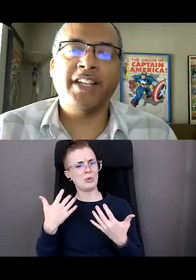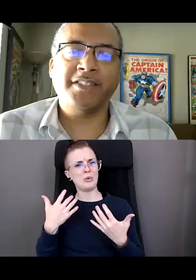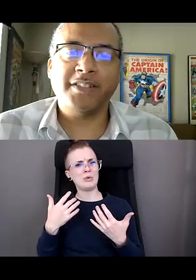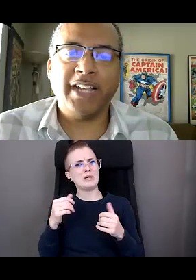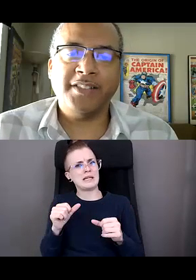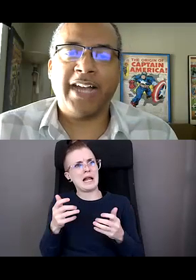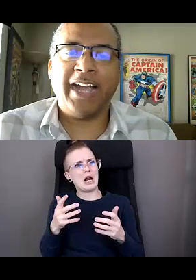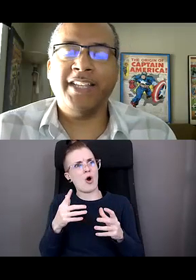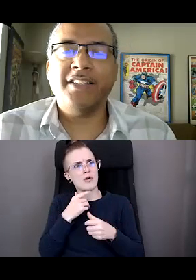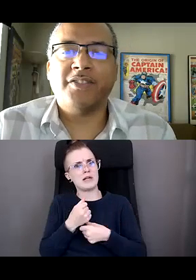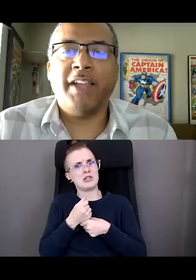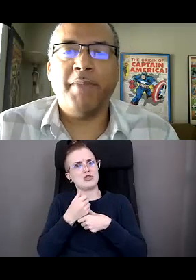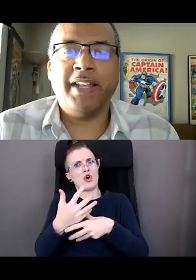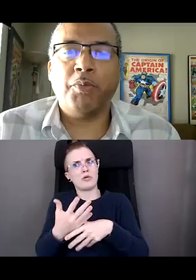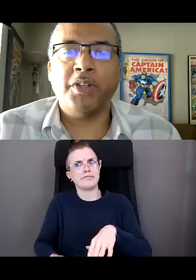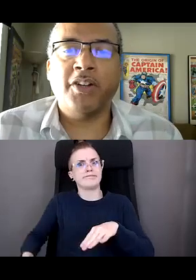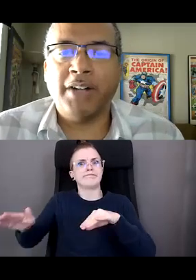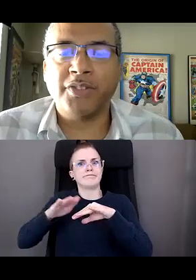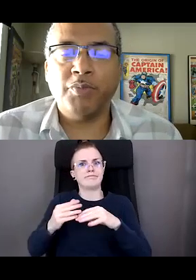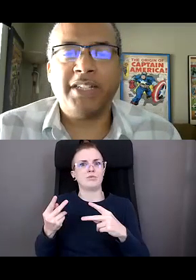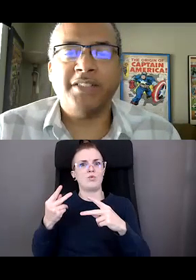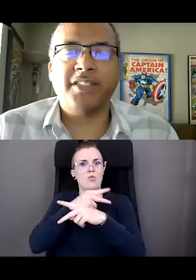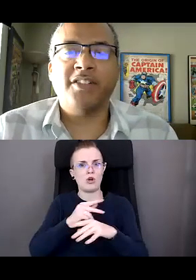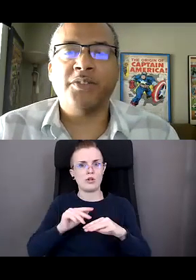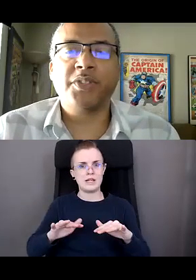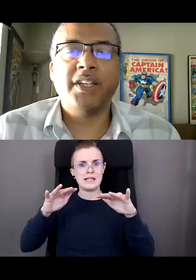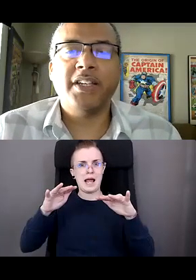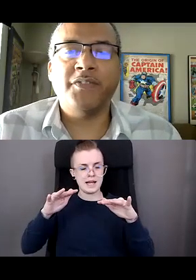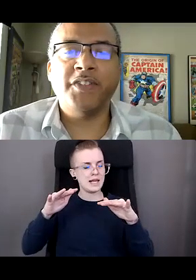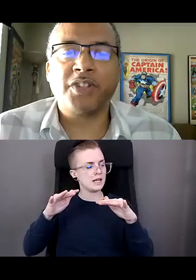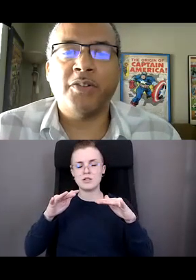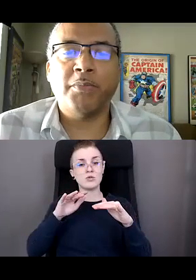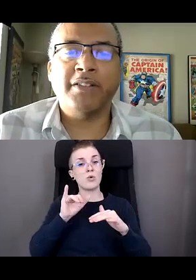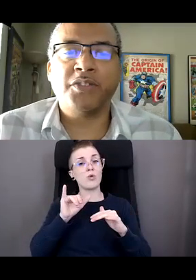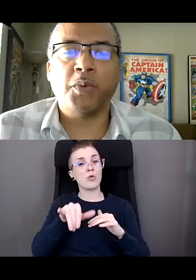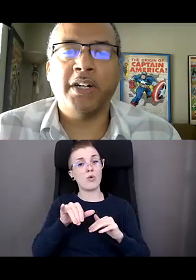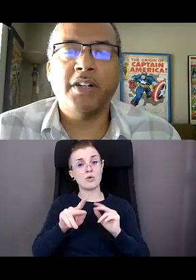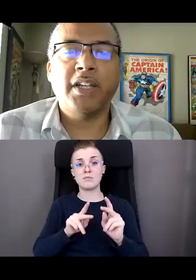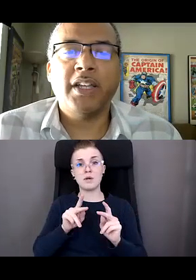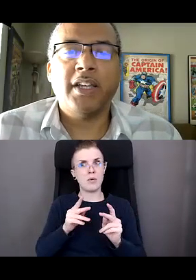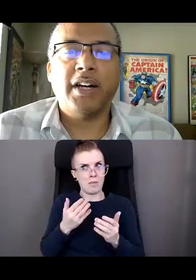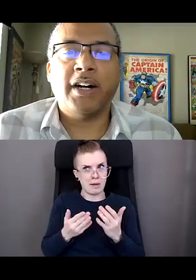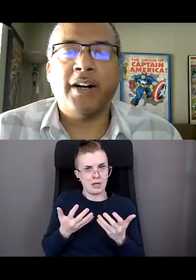severe anxiety, so they may not want to go out. So we consider those individuals homebound